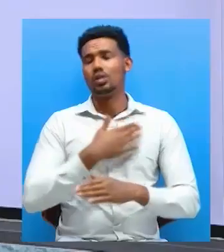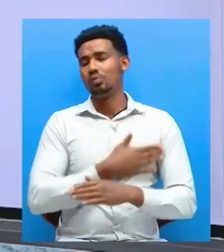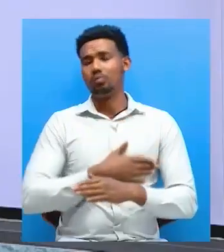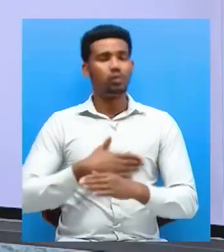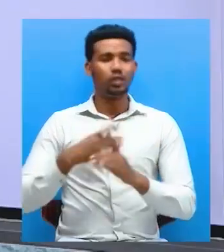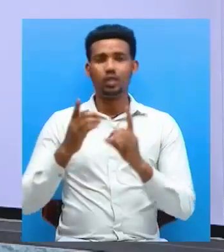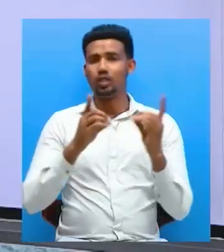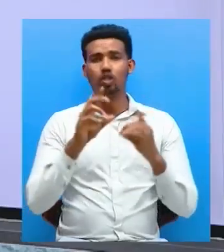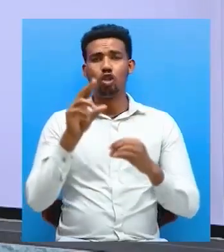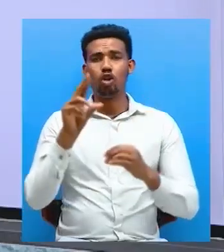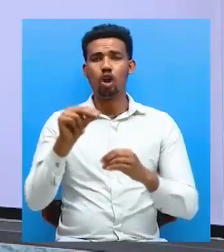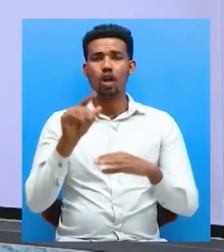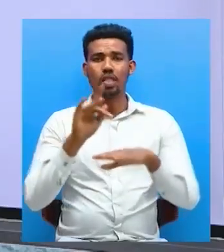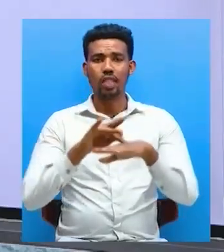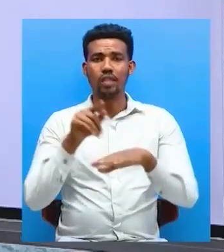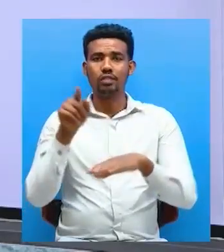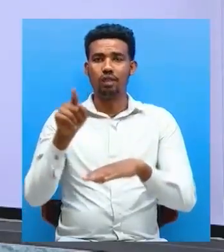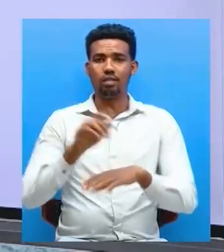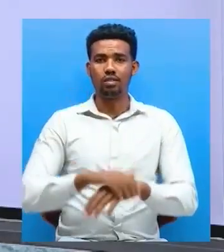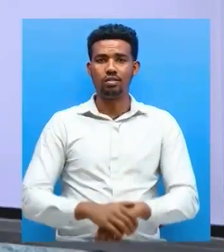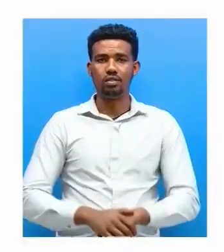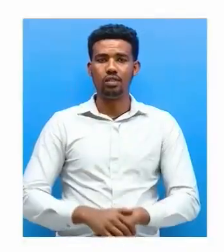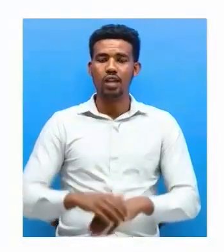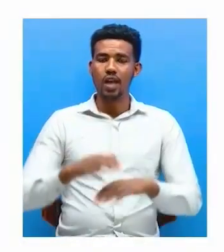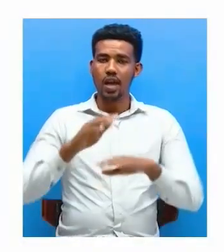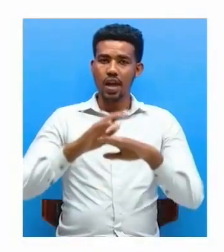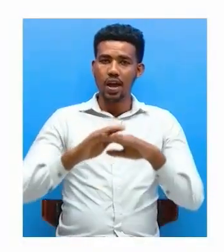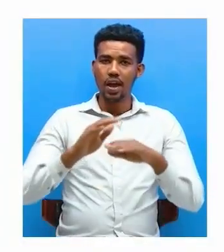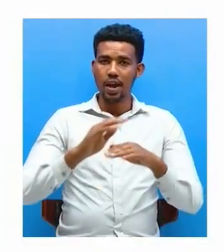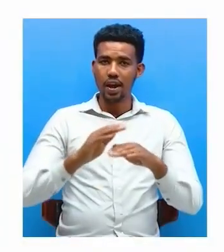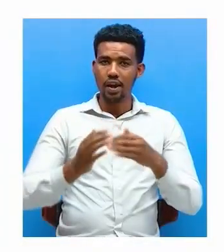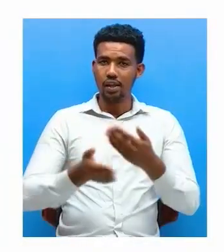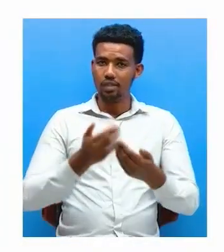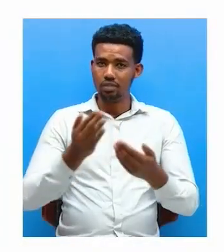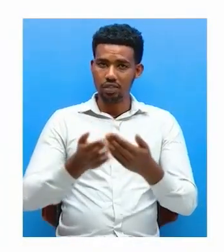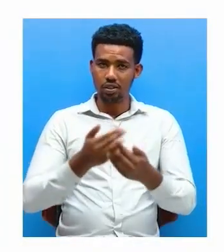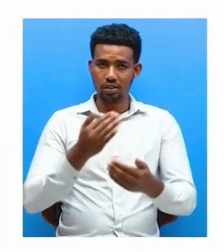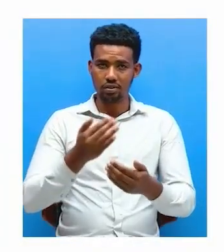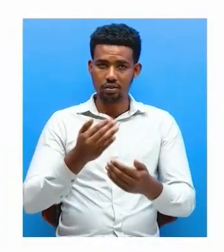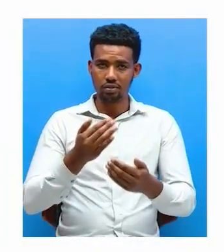do not touch that. Easily, please.